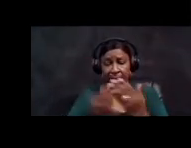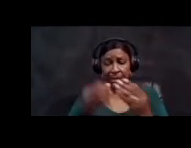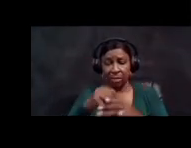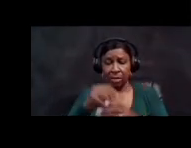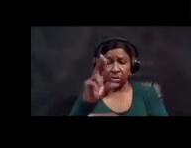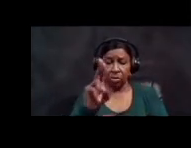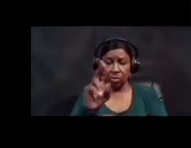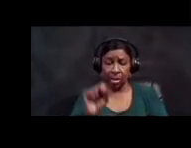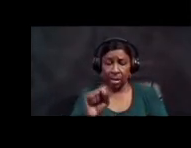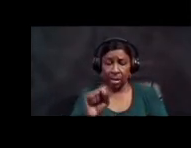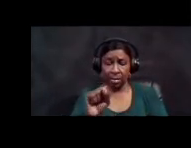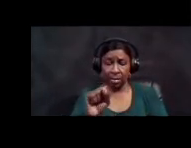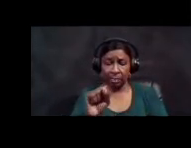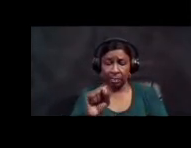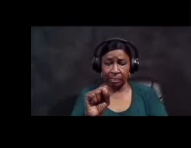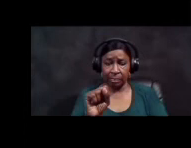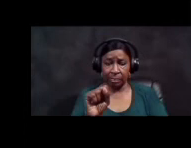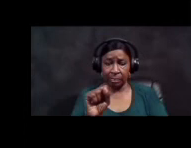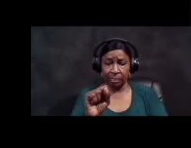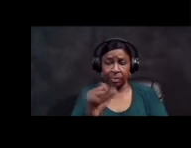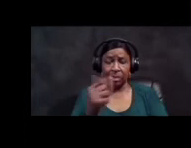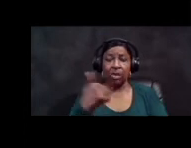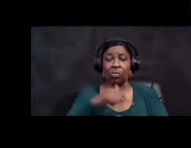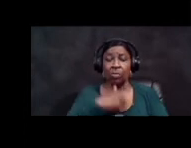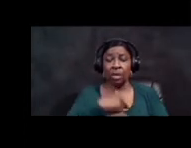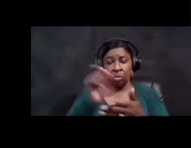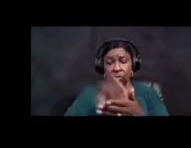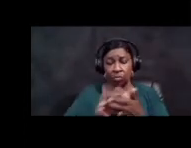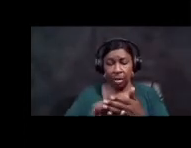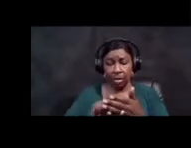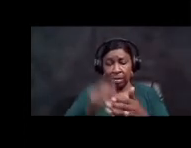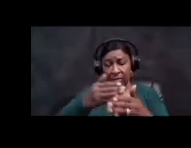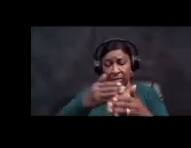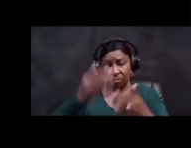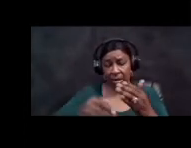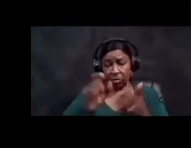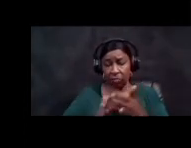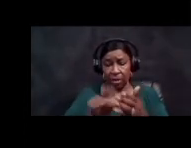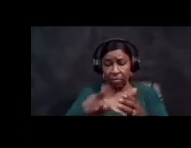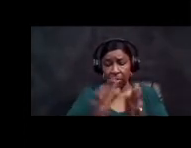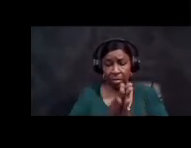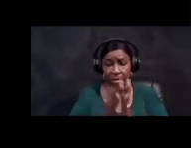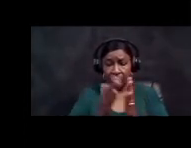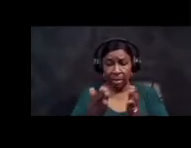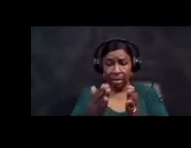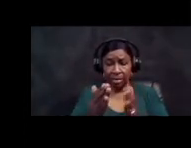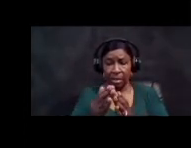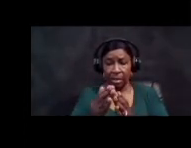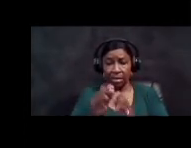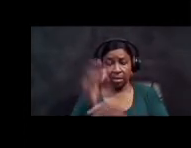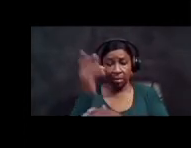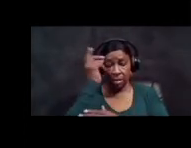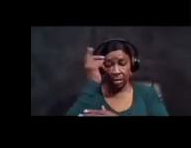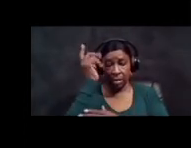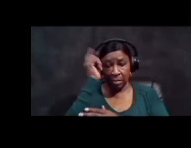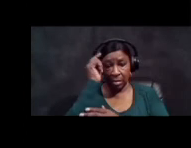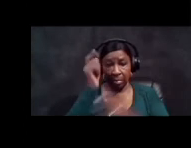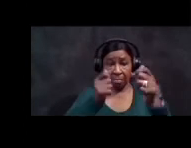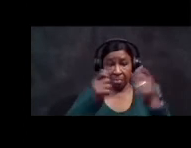context. We were finishing writing this book as the Trump administration was working